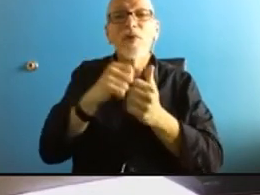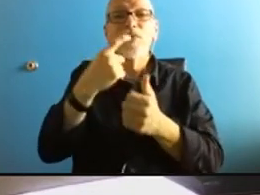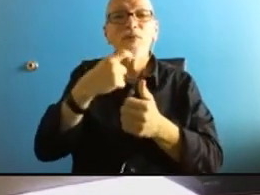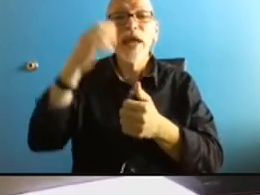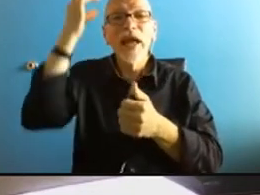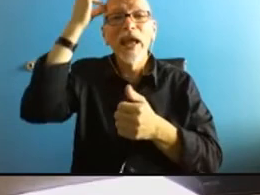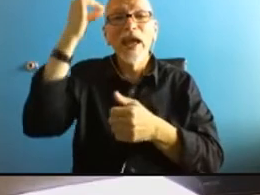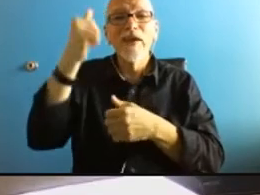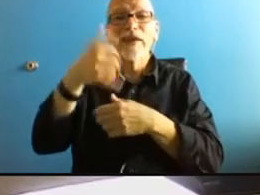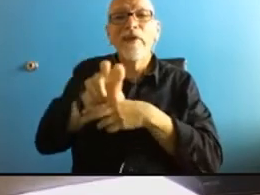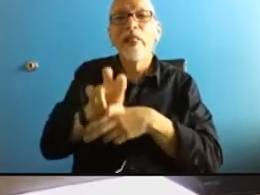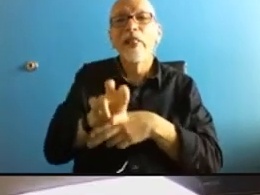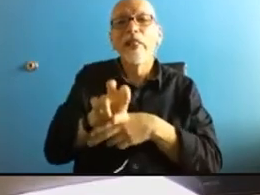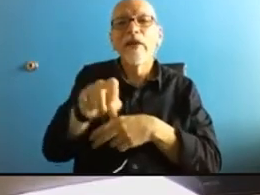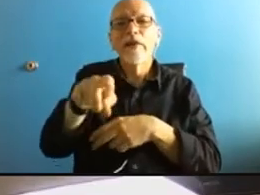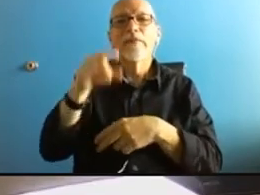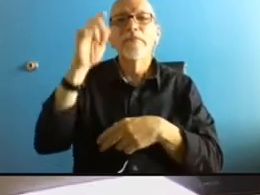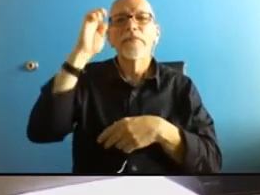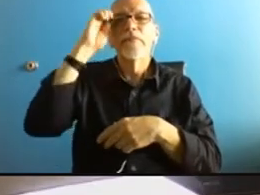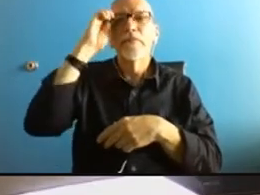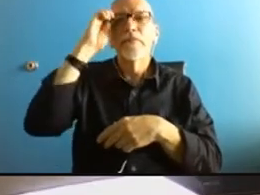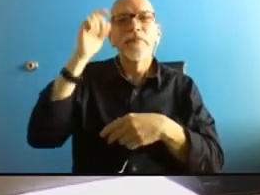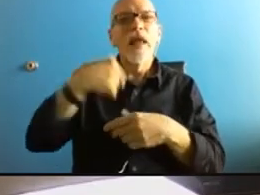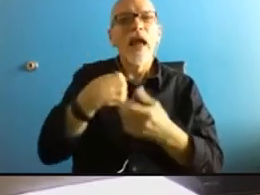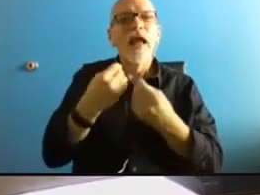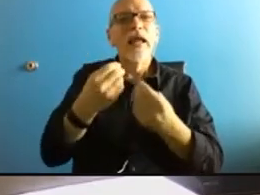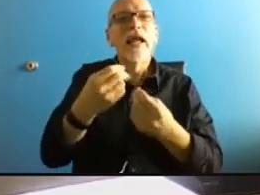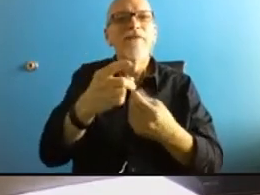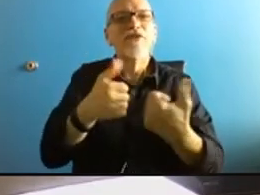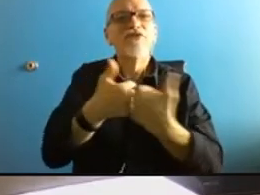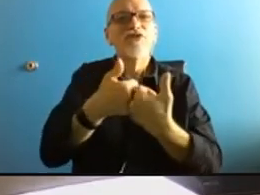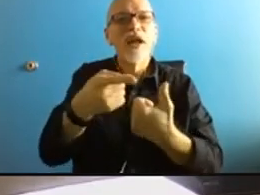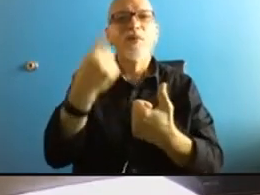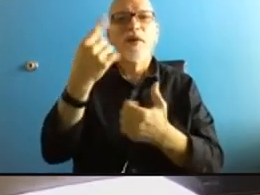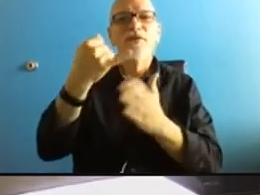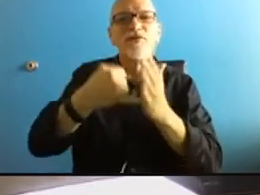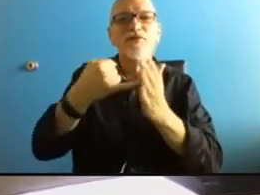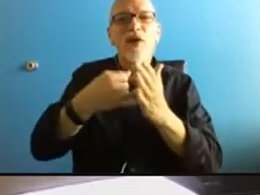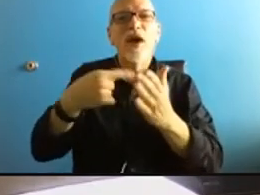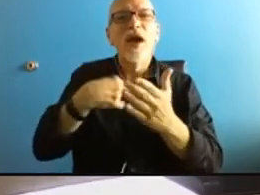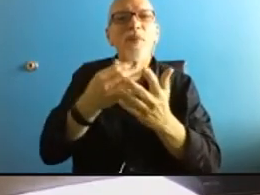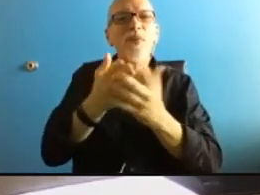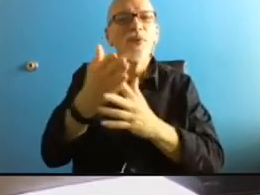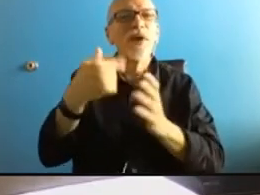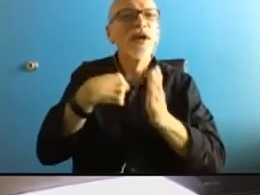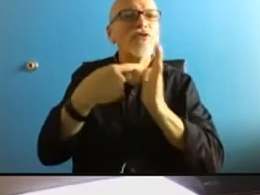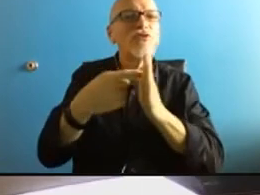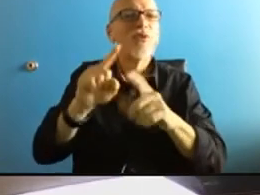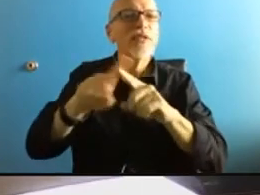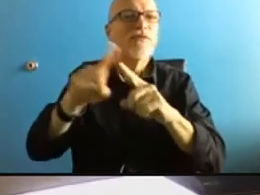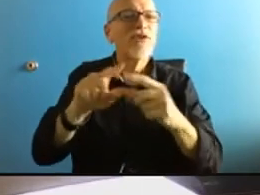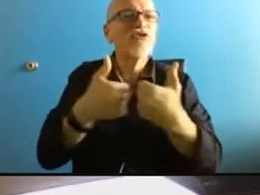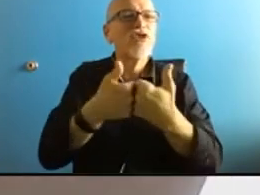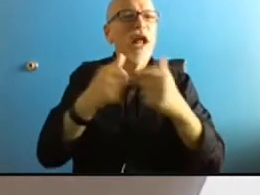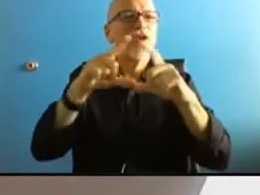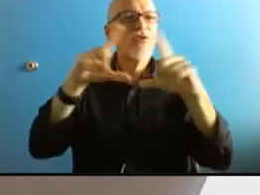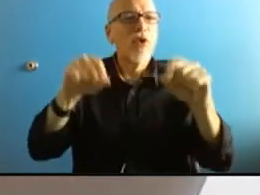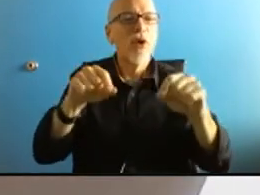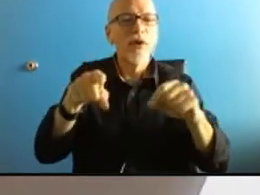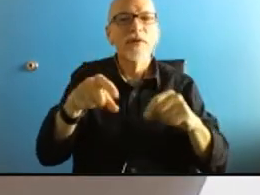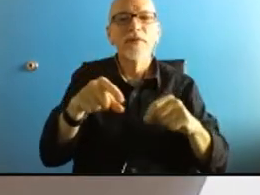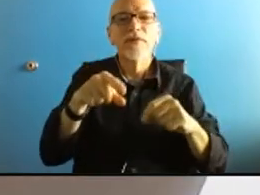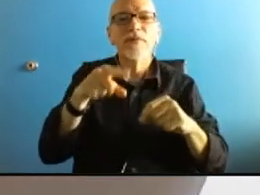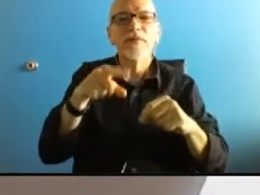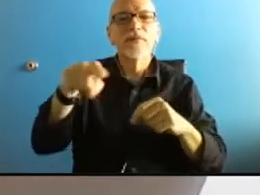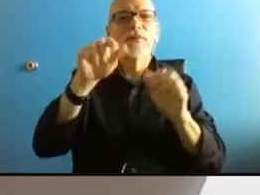leaning down right now. I gave them the challenge of one of the drawings here, and I was going through and showing them some of the different challenge cards that they were able